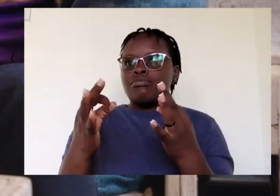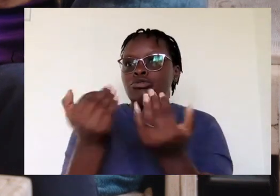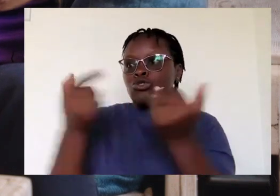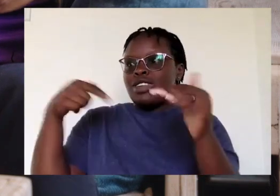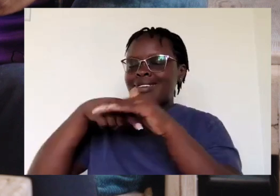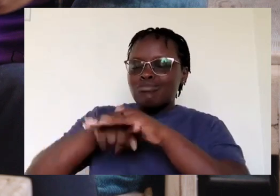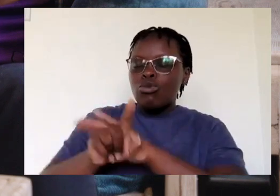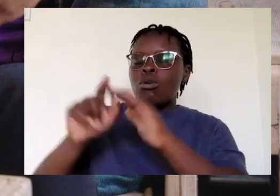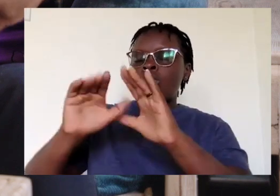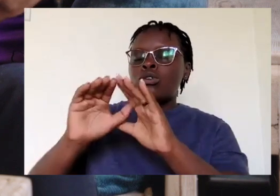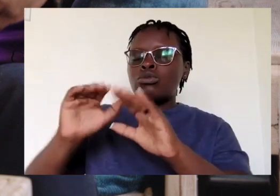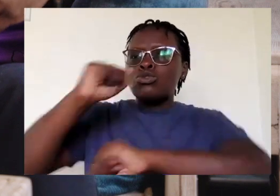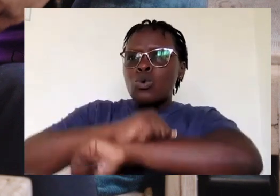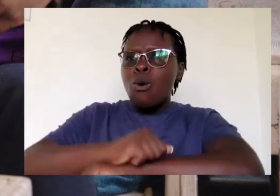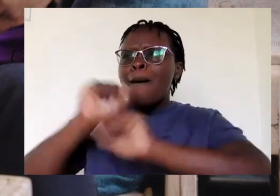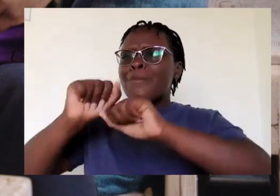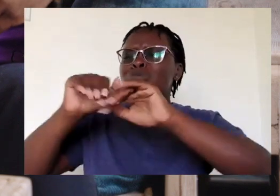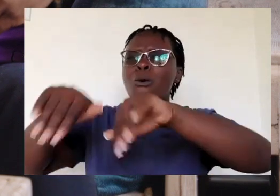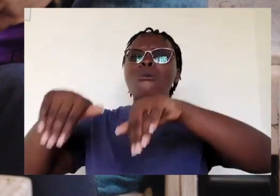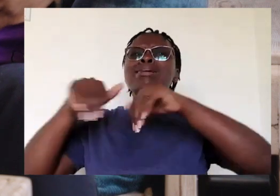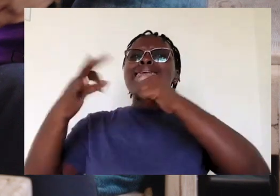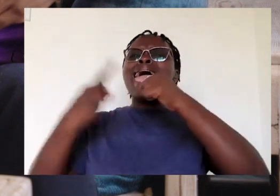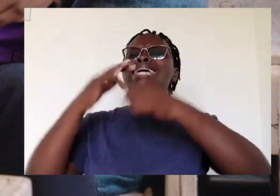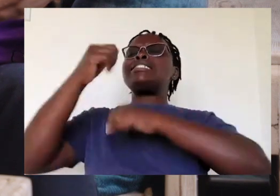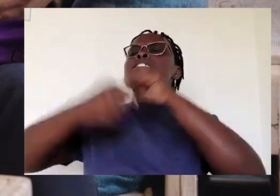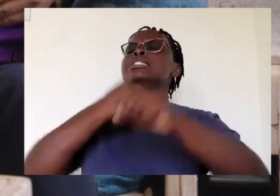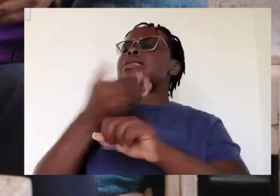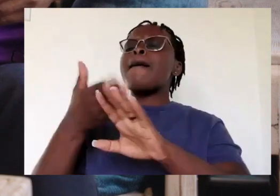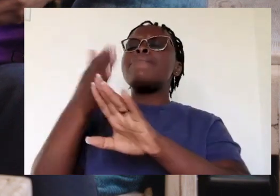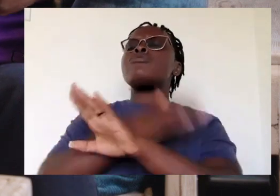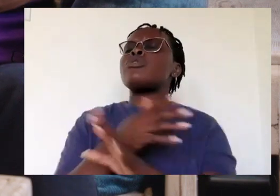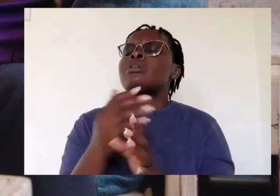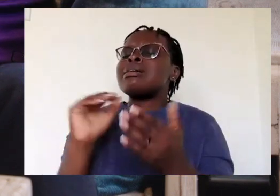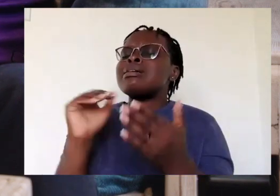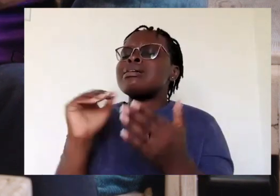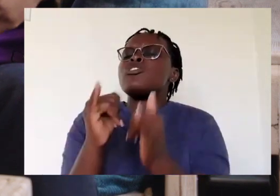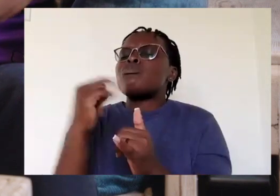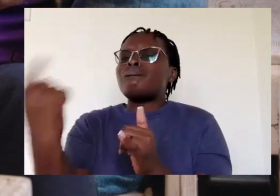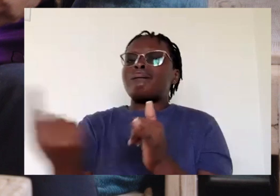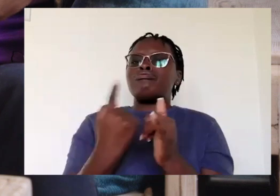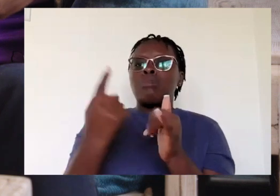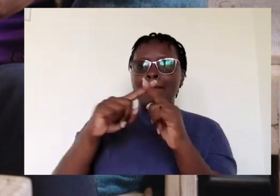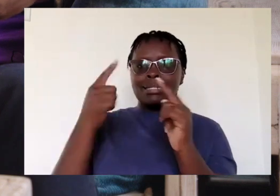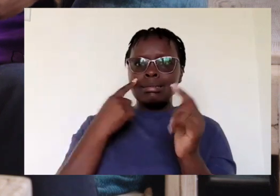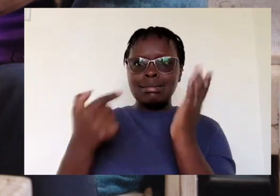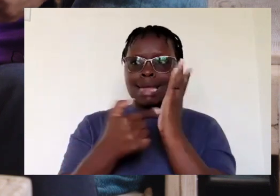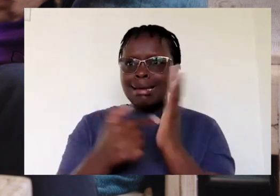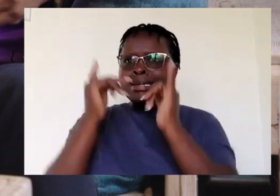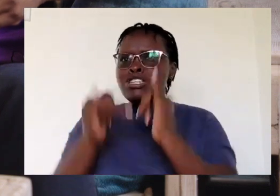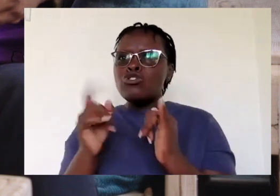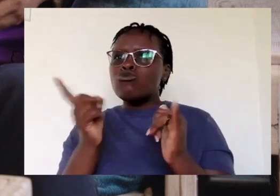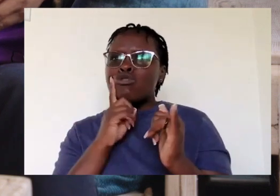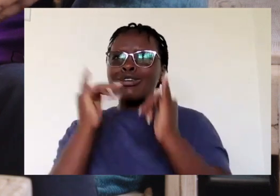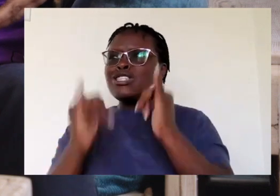to at least change to a different curriculum. Yes, and technology, almost every year there's something new that is coming. But now